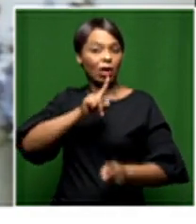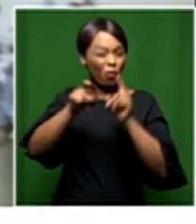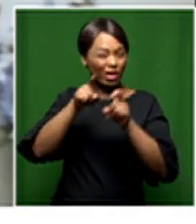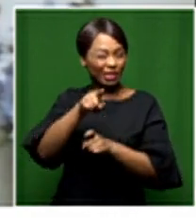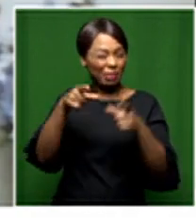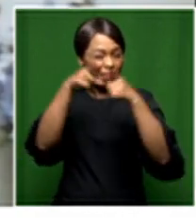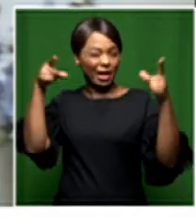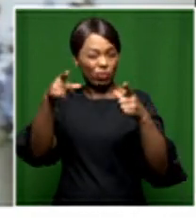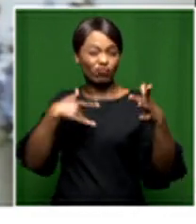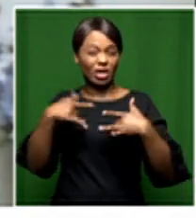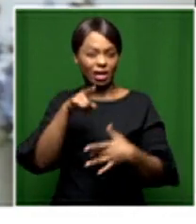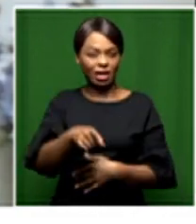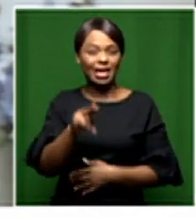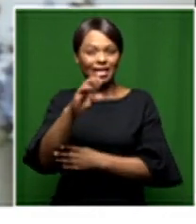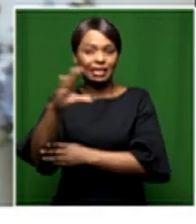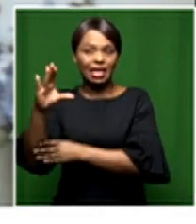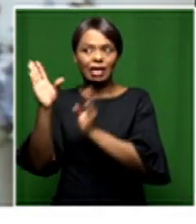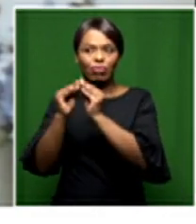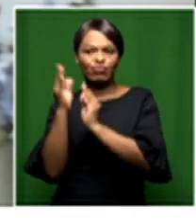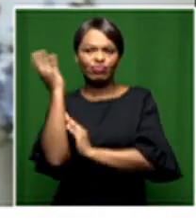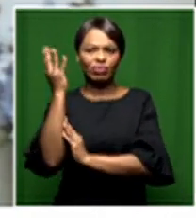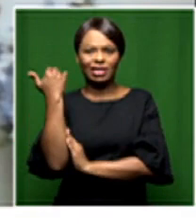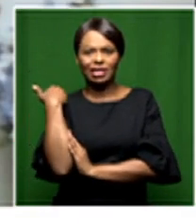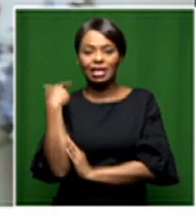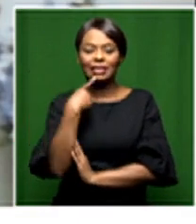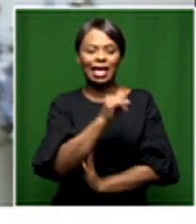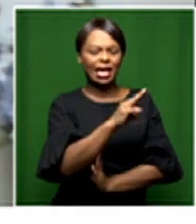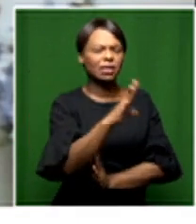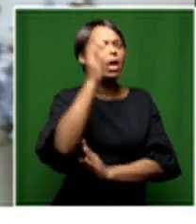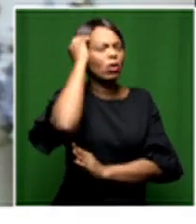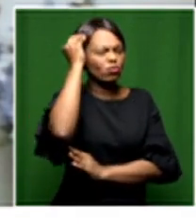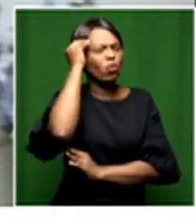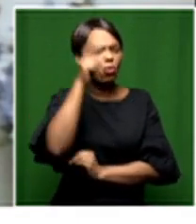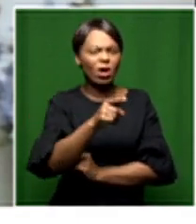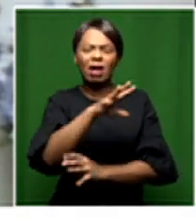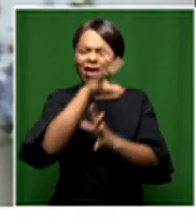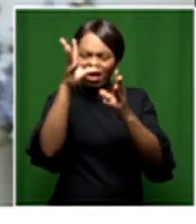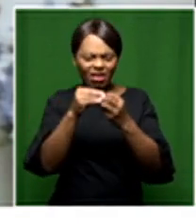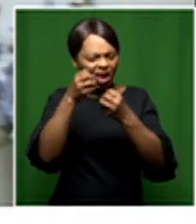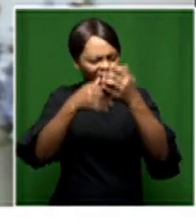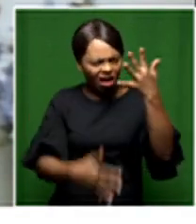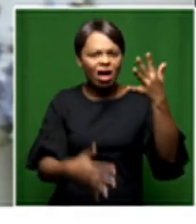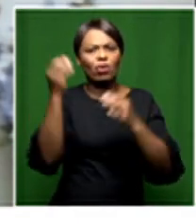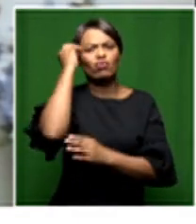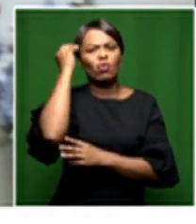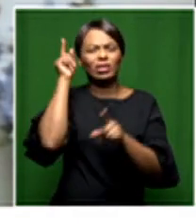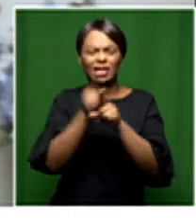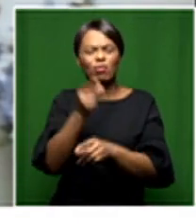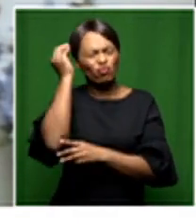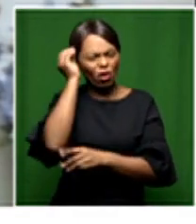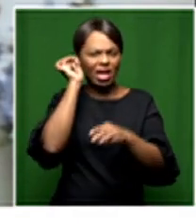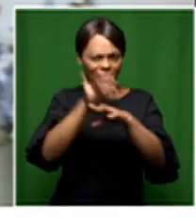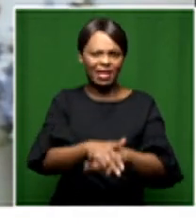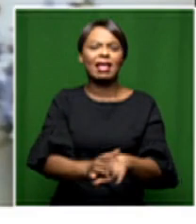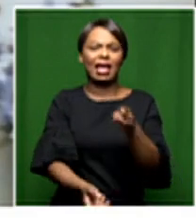in yesterday's NEC statement that the ANC is aware of it, knows that it will have implications